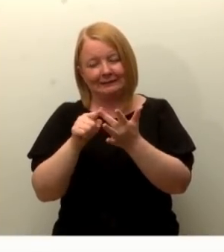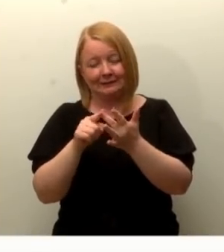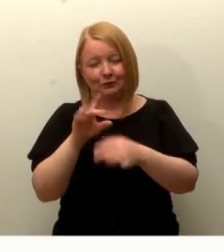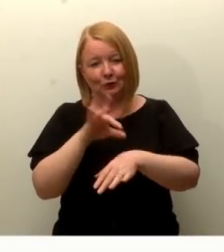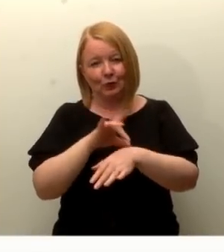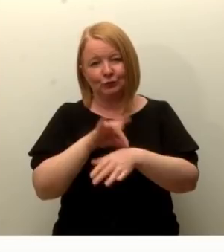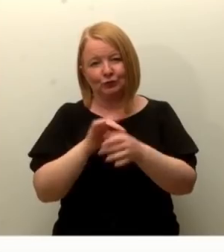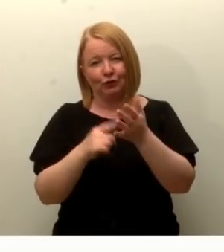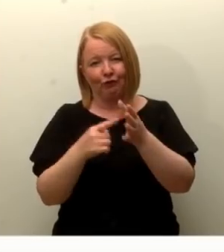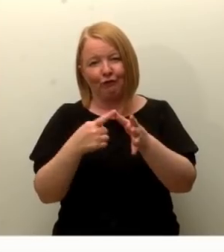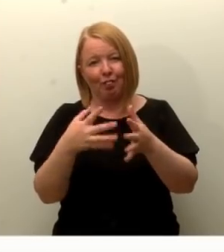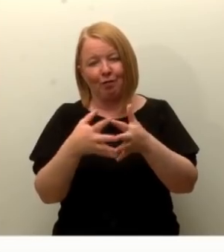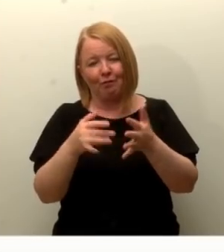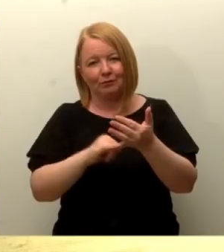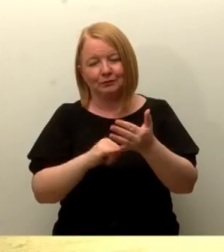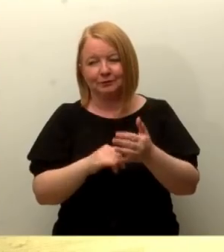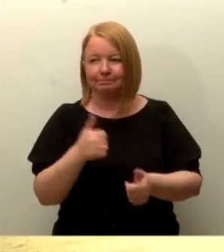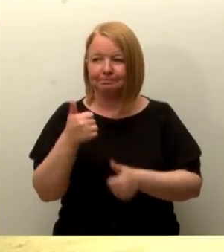Laws.